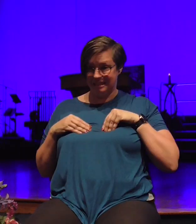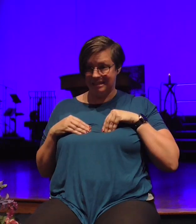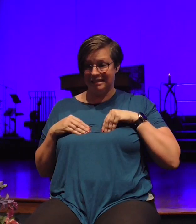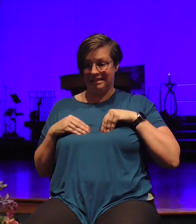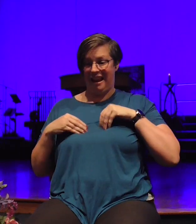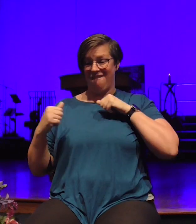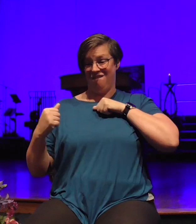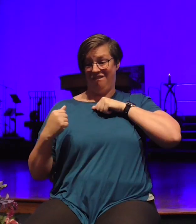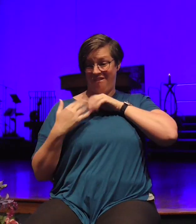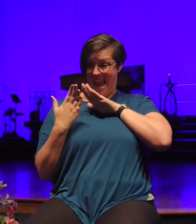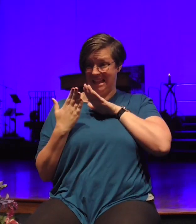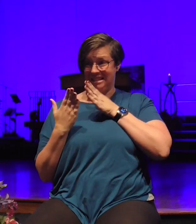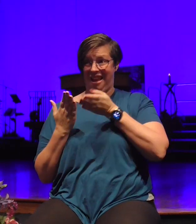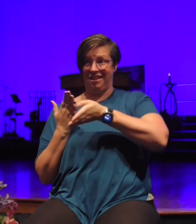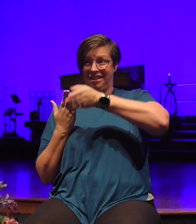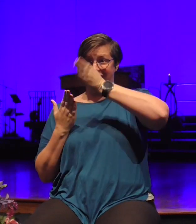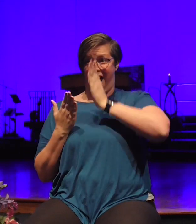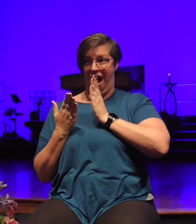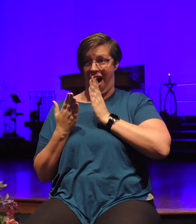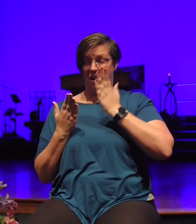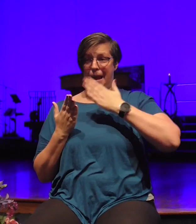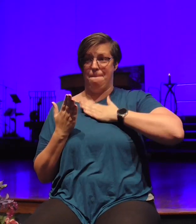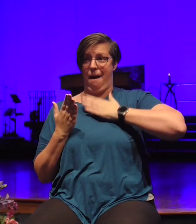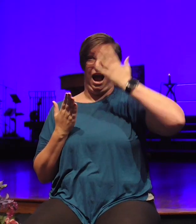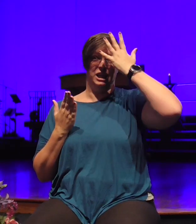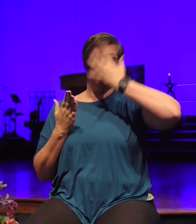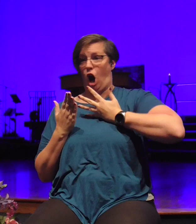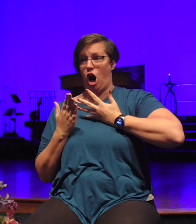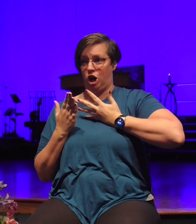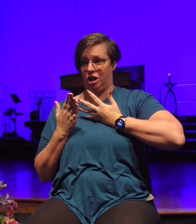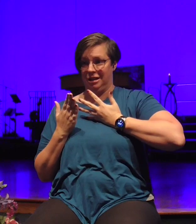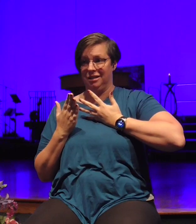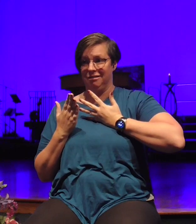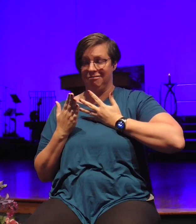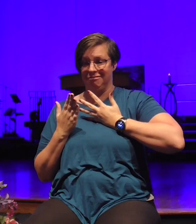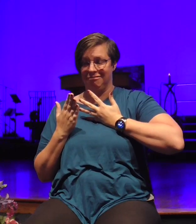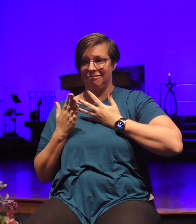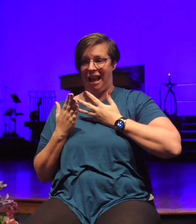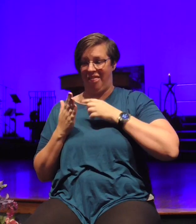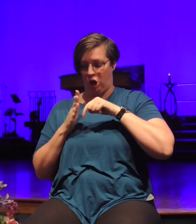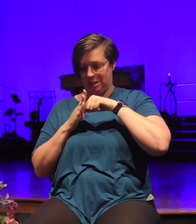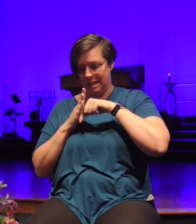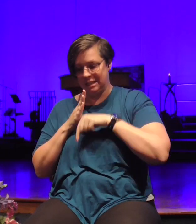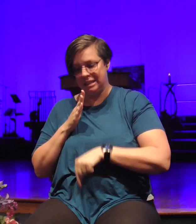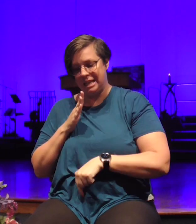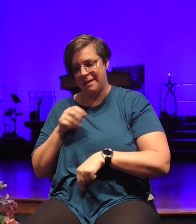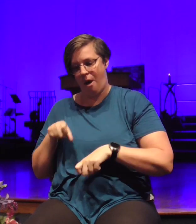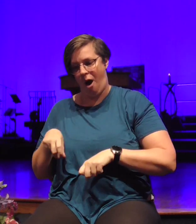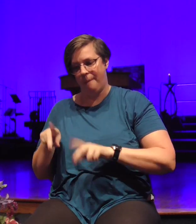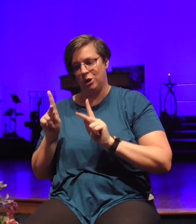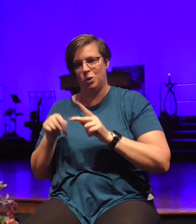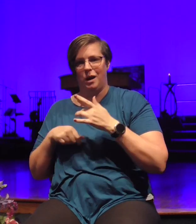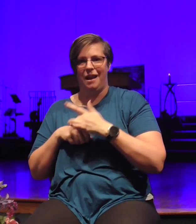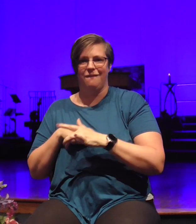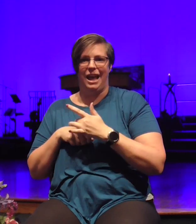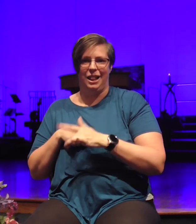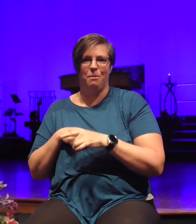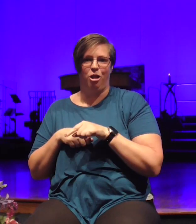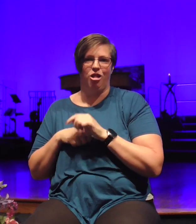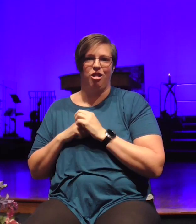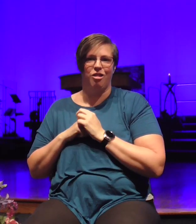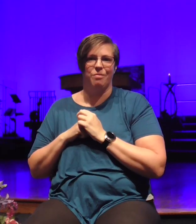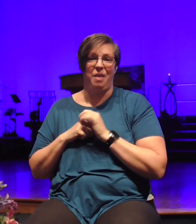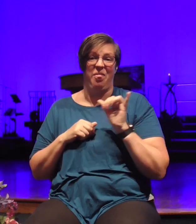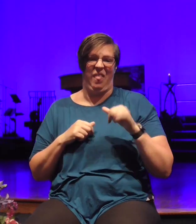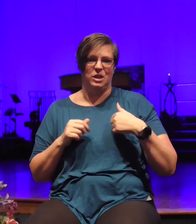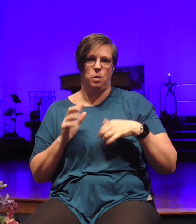God, even in our greatest darkness, there's a deeper opportunity that becomes available to us. And that's what I have